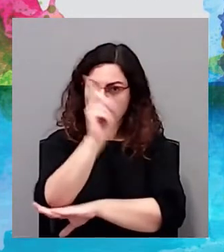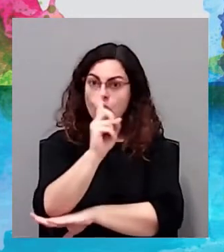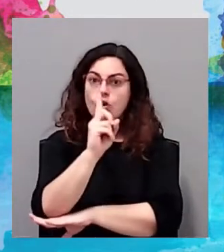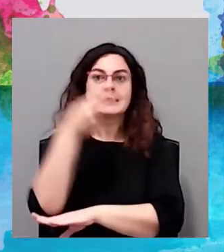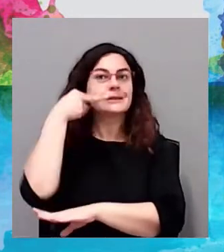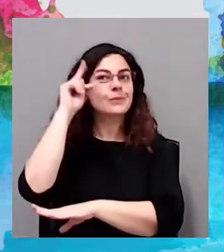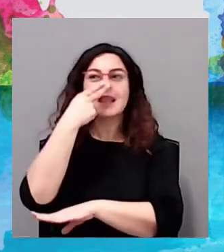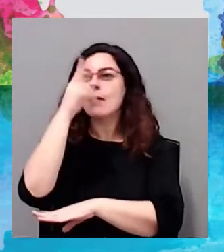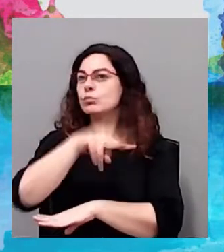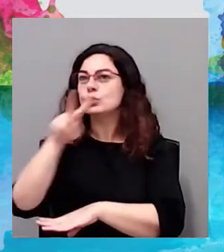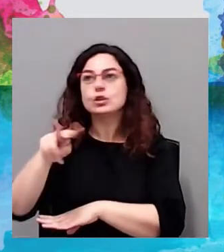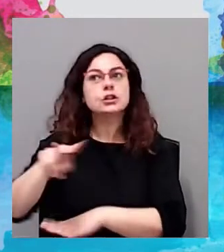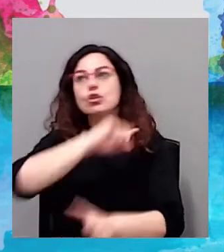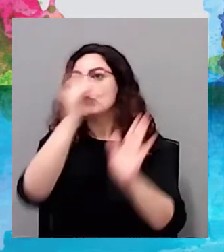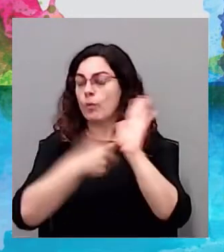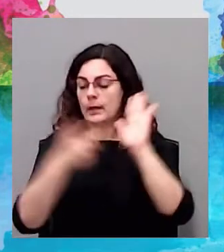halls,